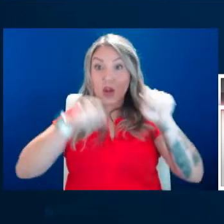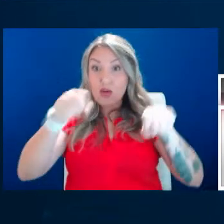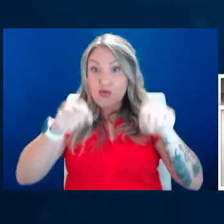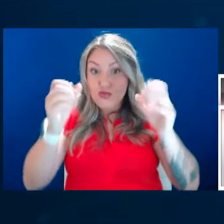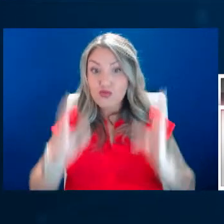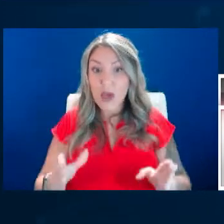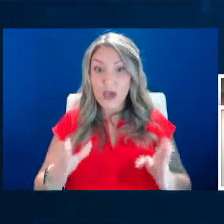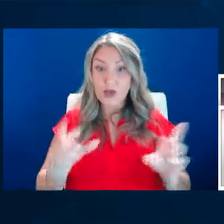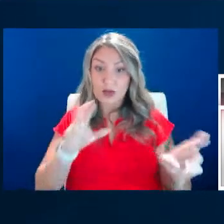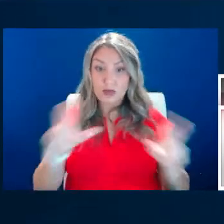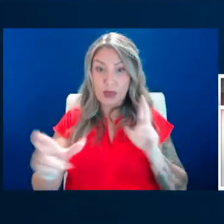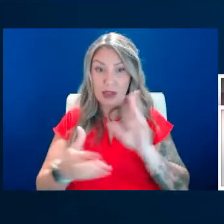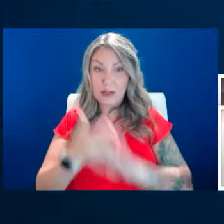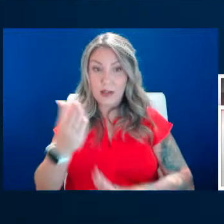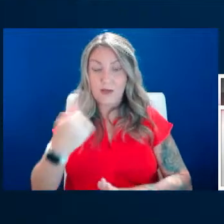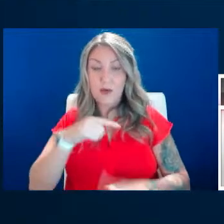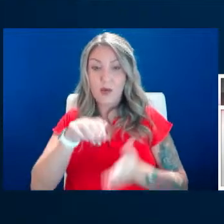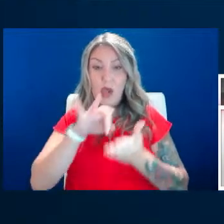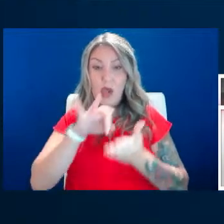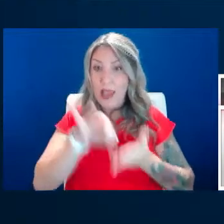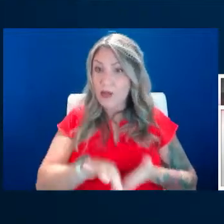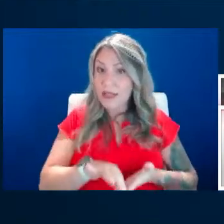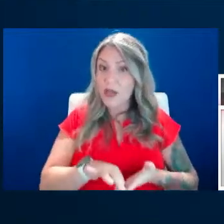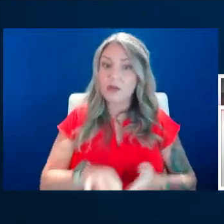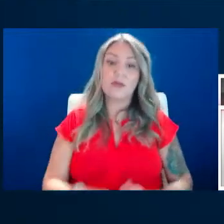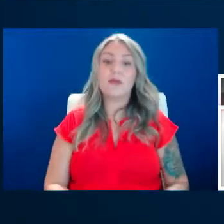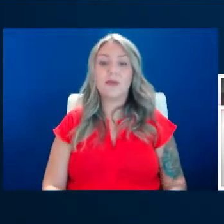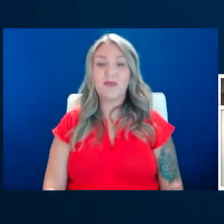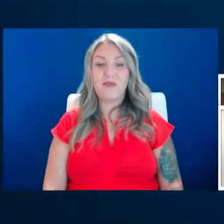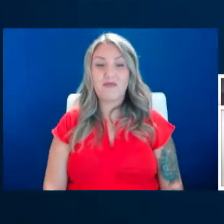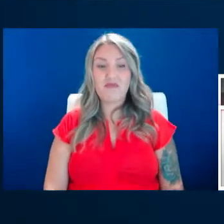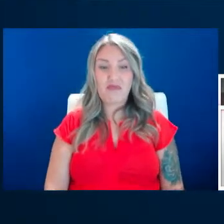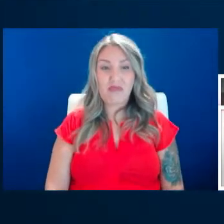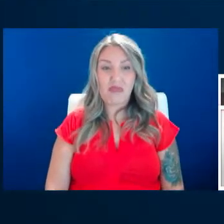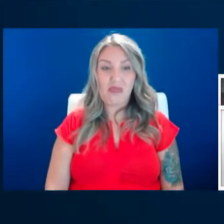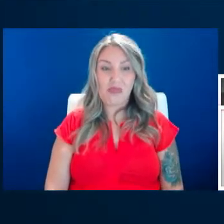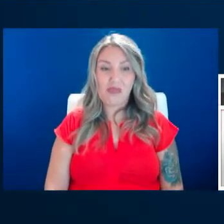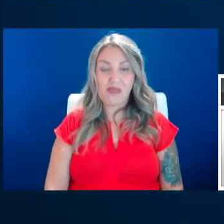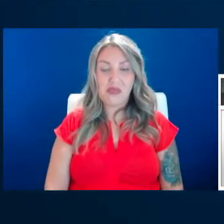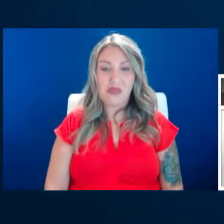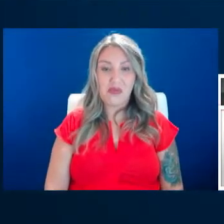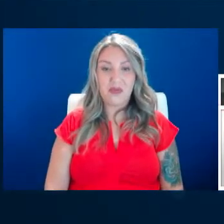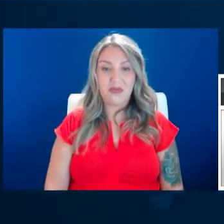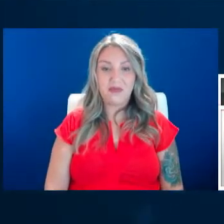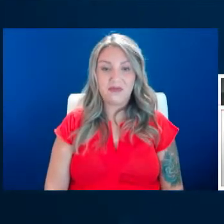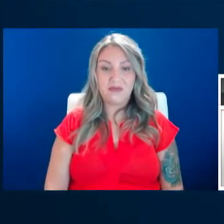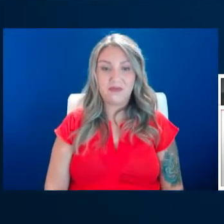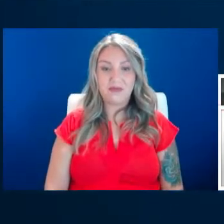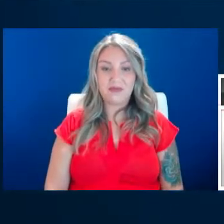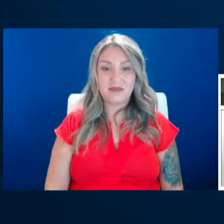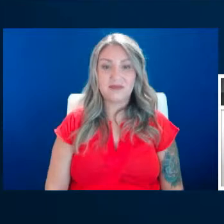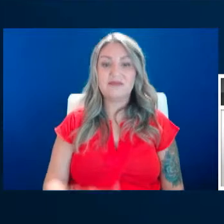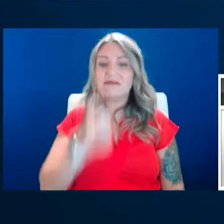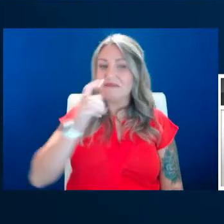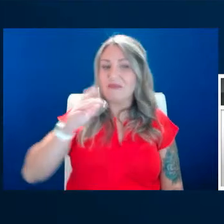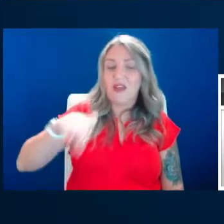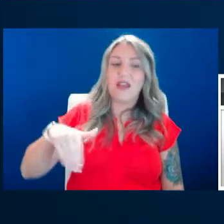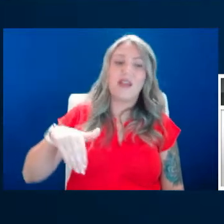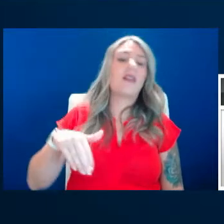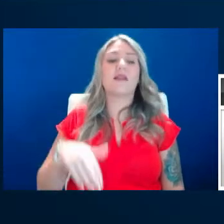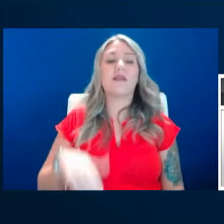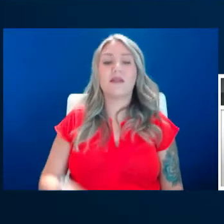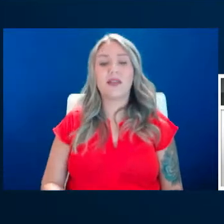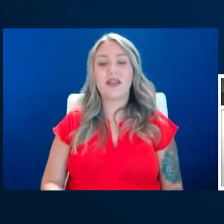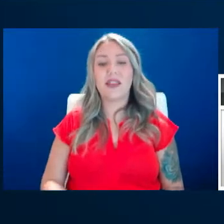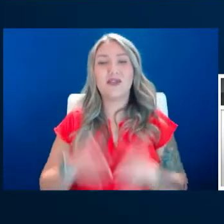let me know? We'll count them down. If not, we'll talk with Katie. Not okay, yet. let's talk with Kate. Katie? They're prepping for the rain, I